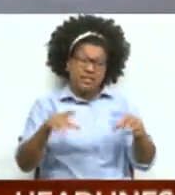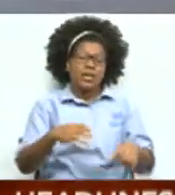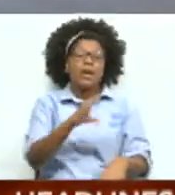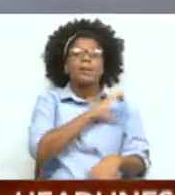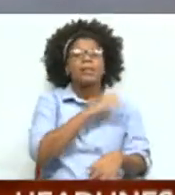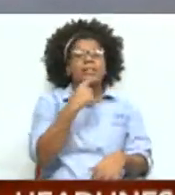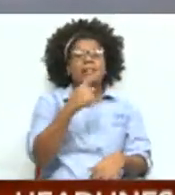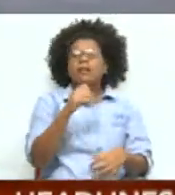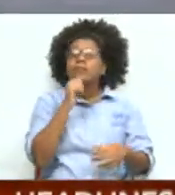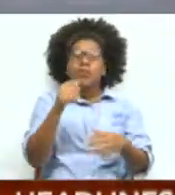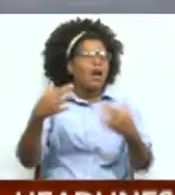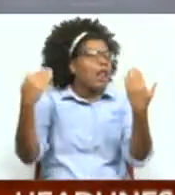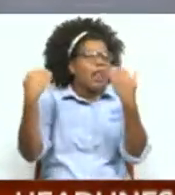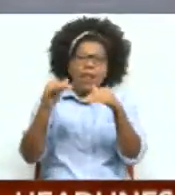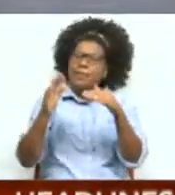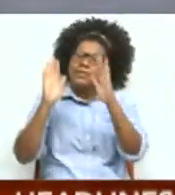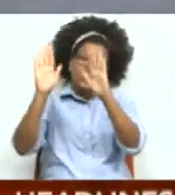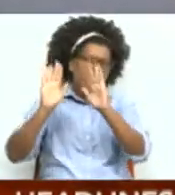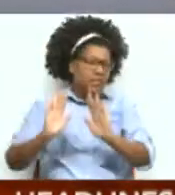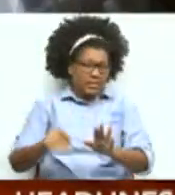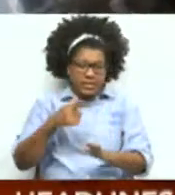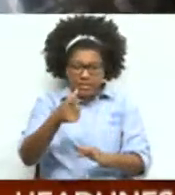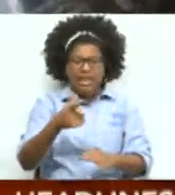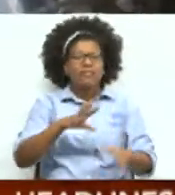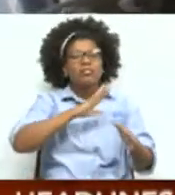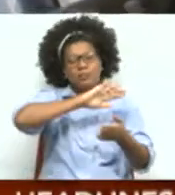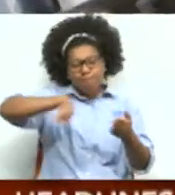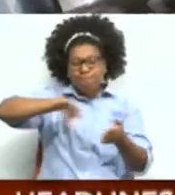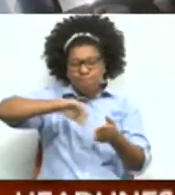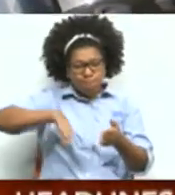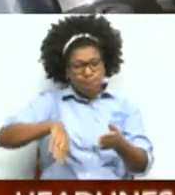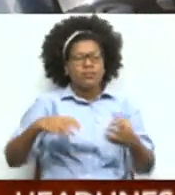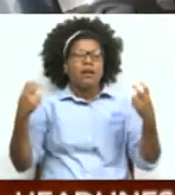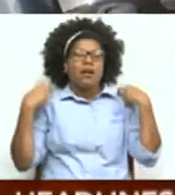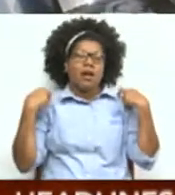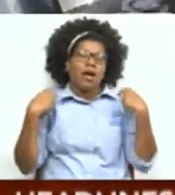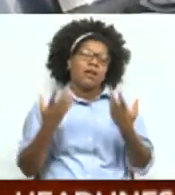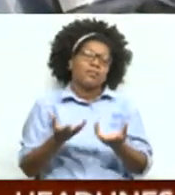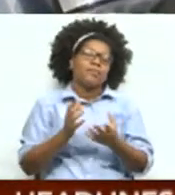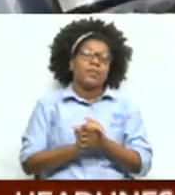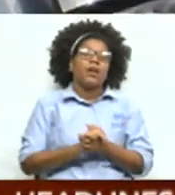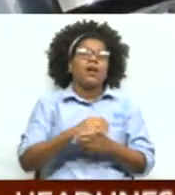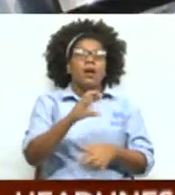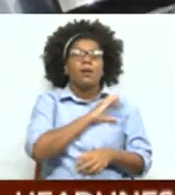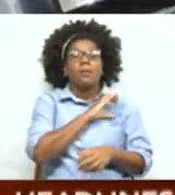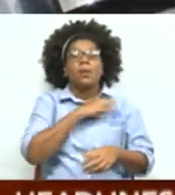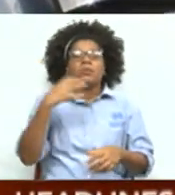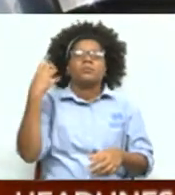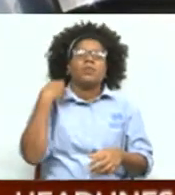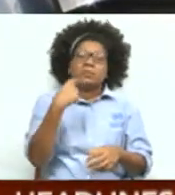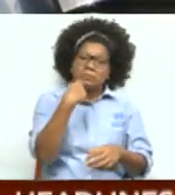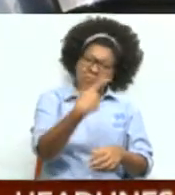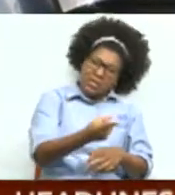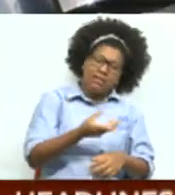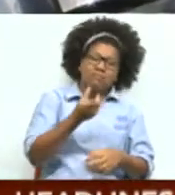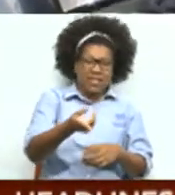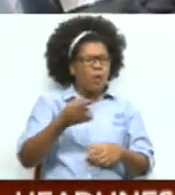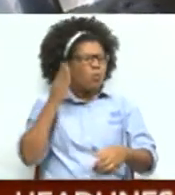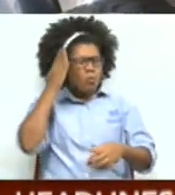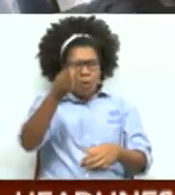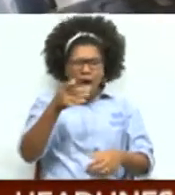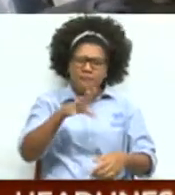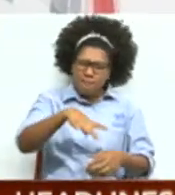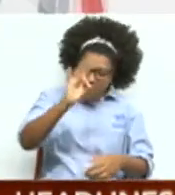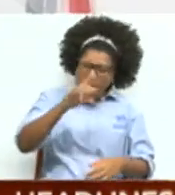in eradicating the gangs. Meanwhile, Police Commissioner Ella Harewood Christopher said they are determined to find the perpetrators. We